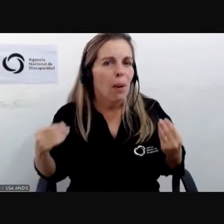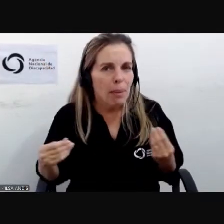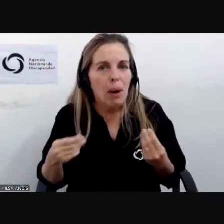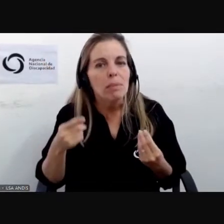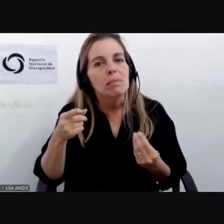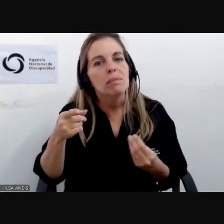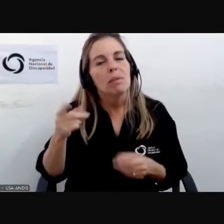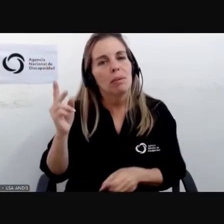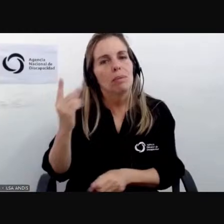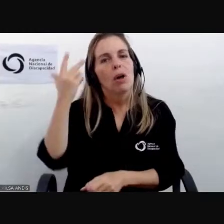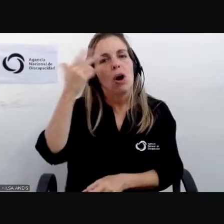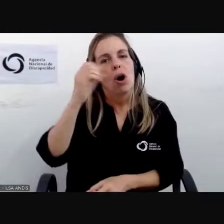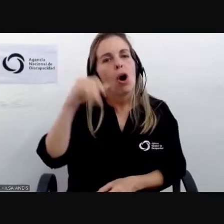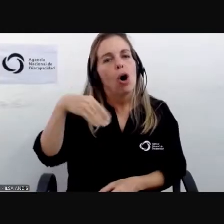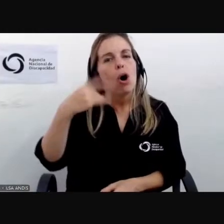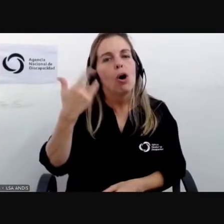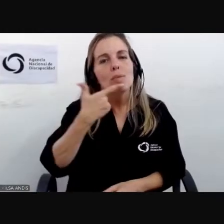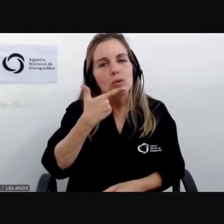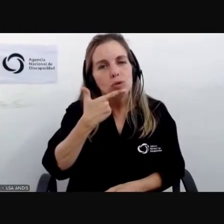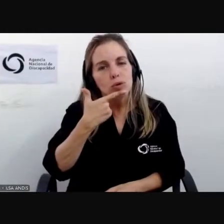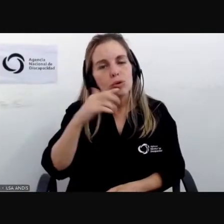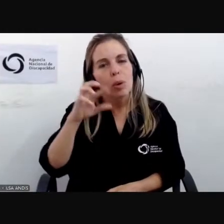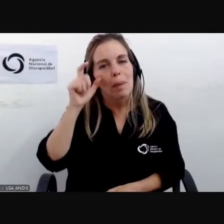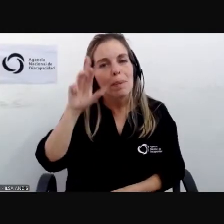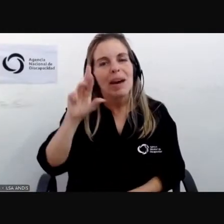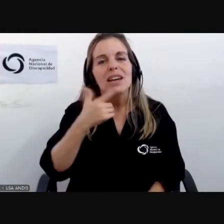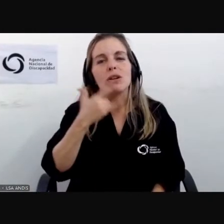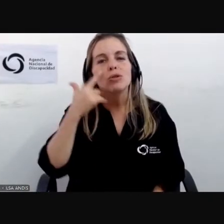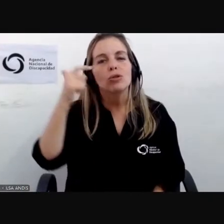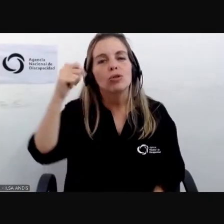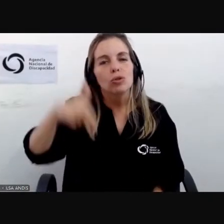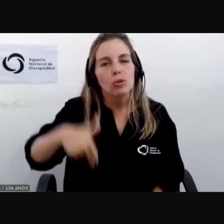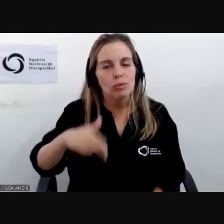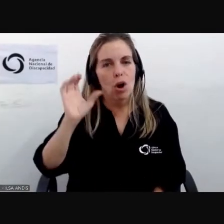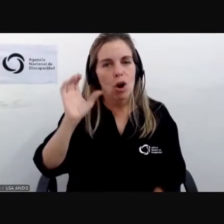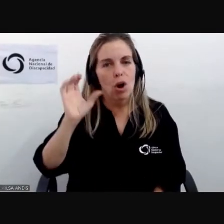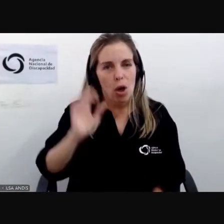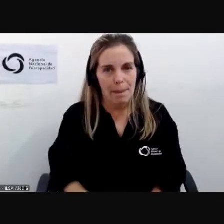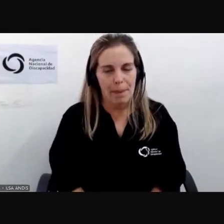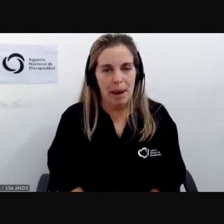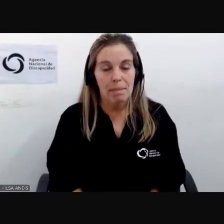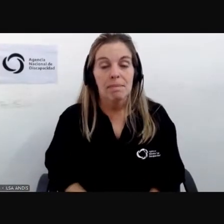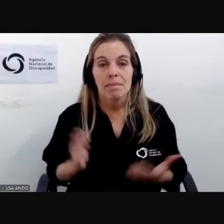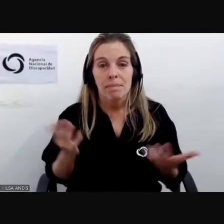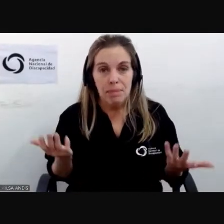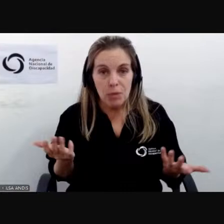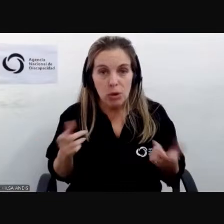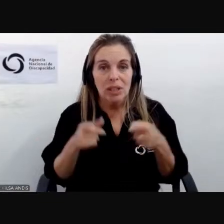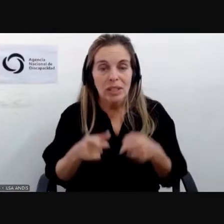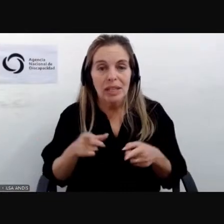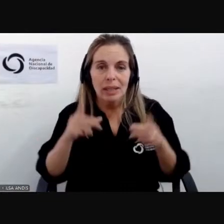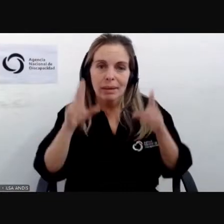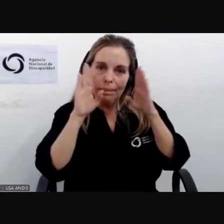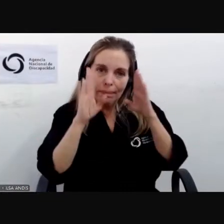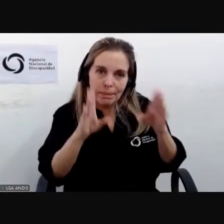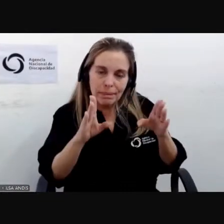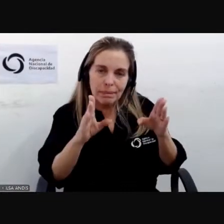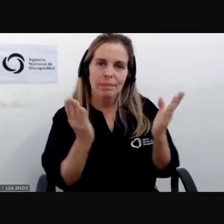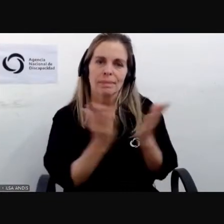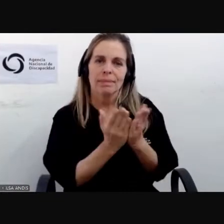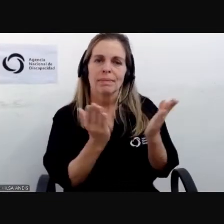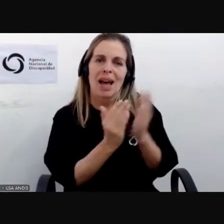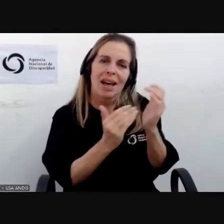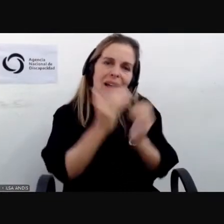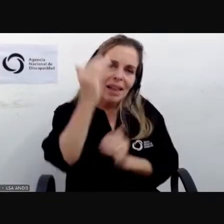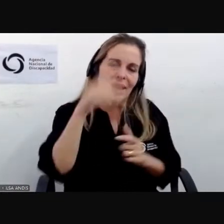was developed, led by the Office of the Ombudsperson in Colombia. So,